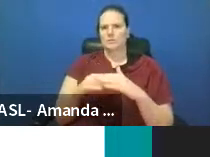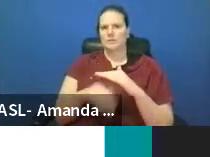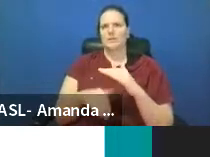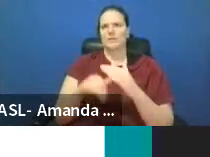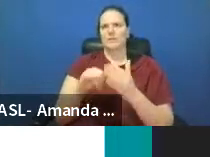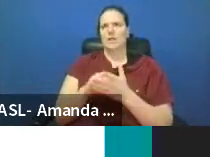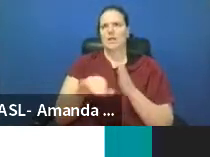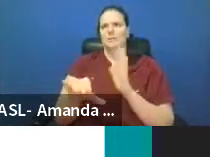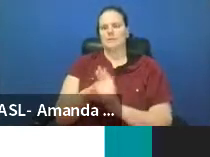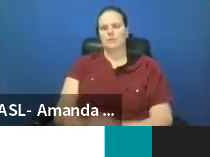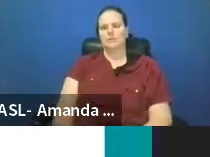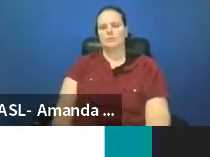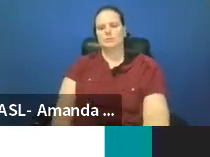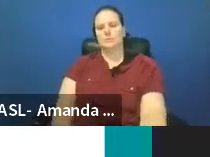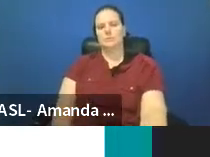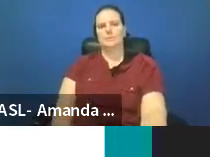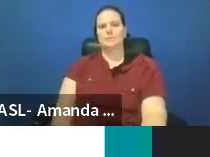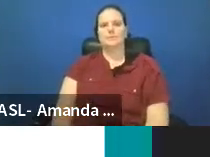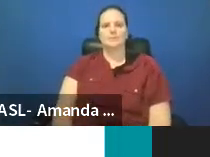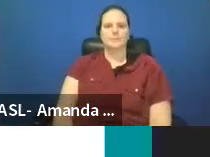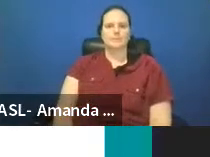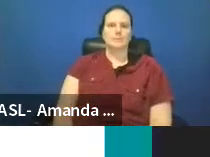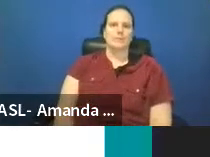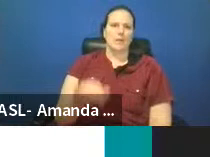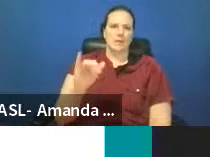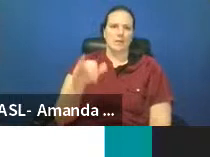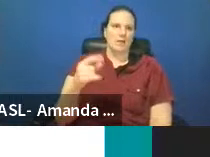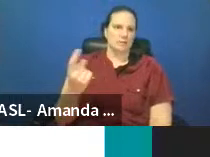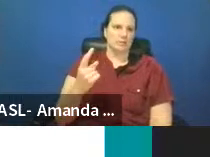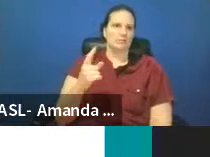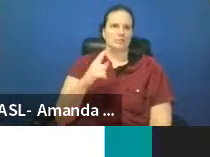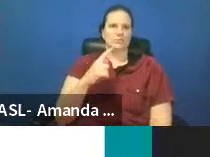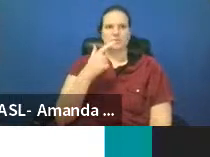these images. And this is something that we would be